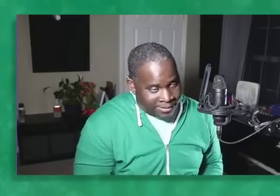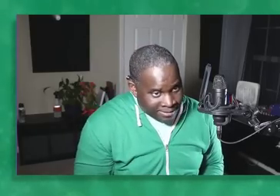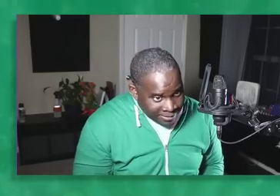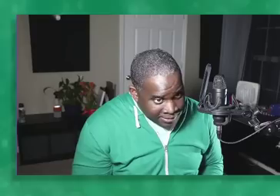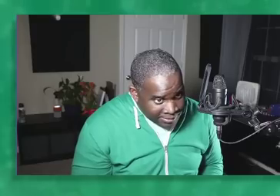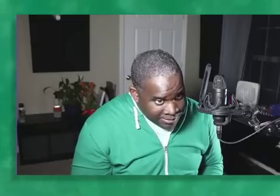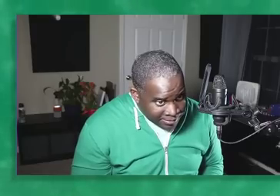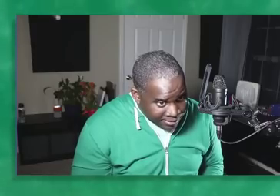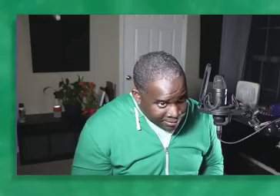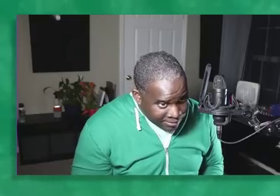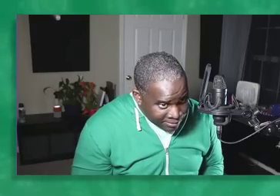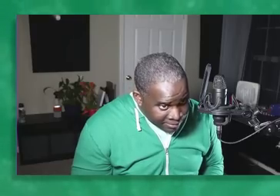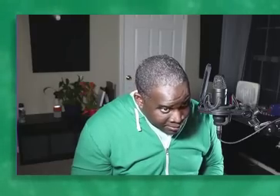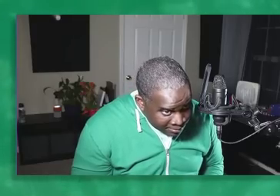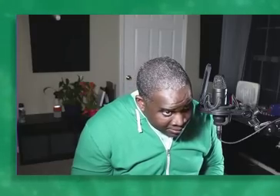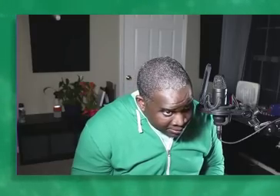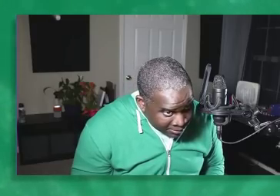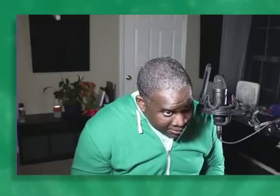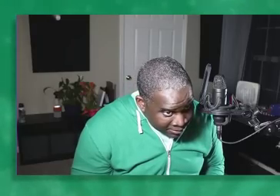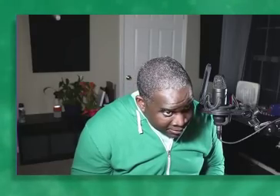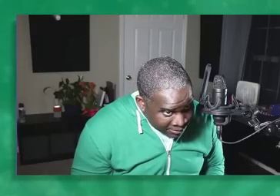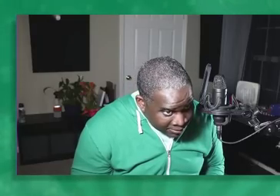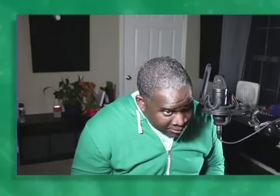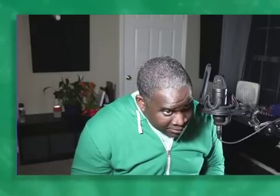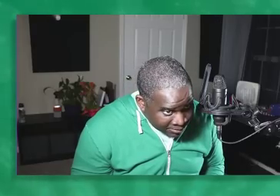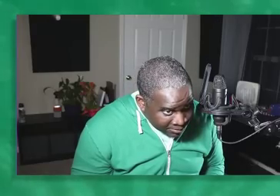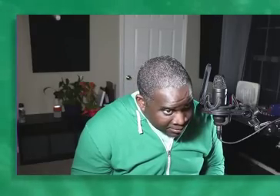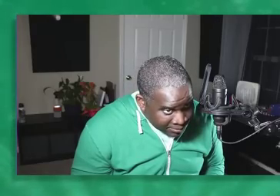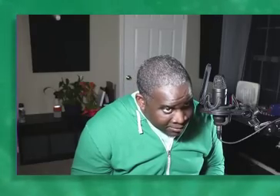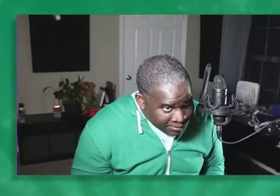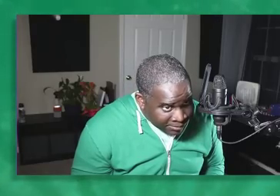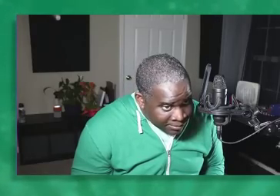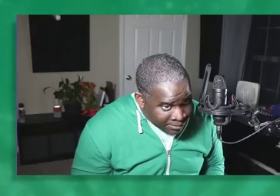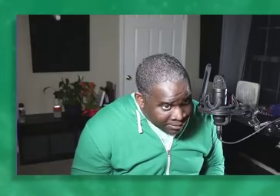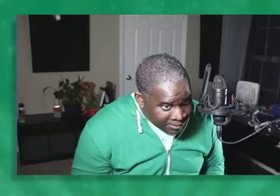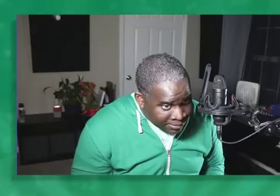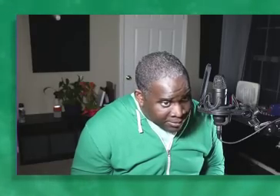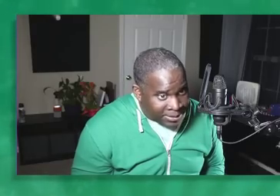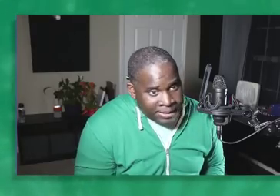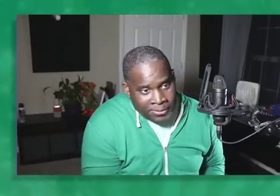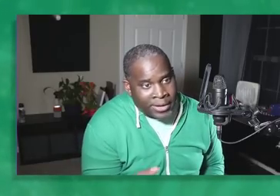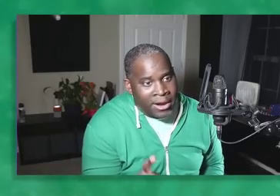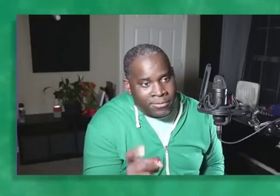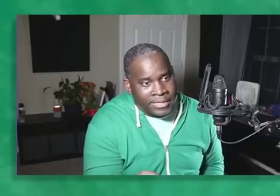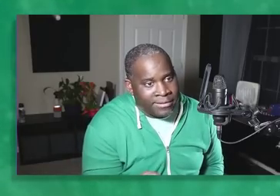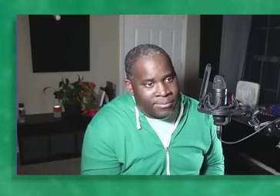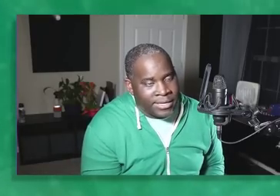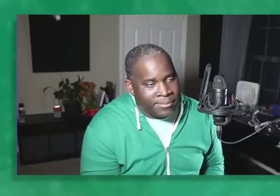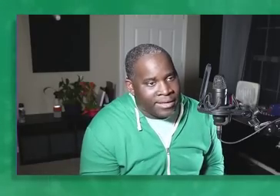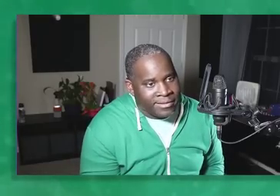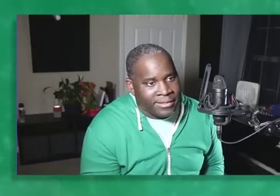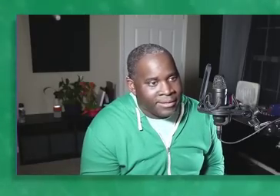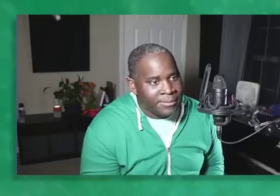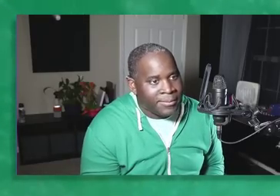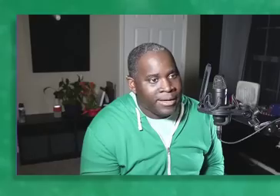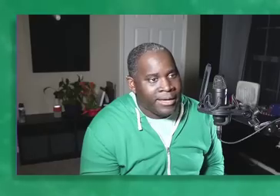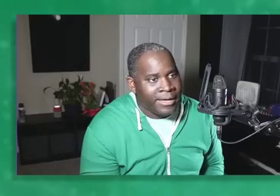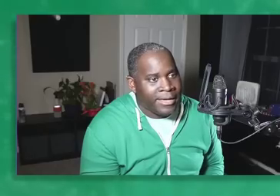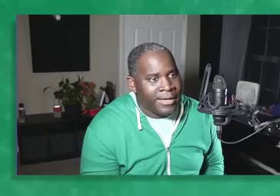We need to be careful. Or careful need to be,